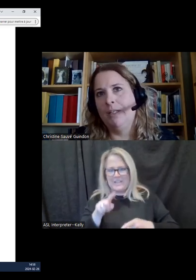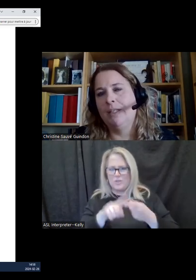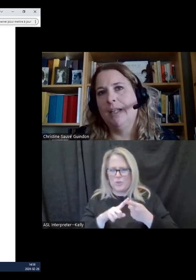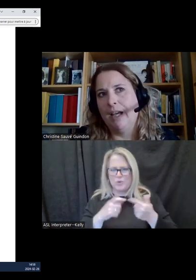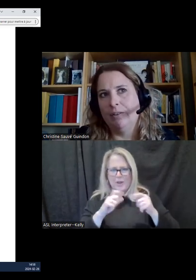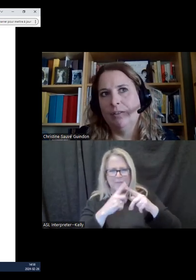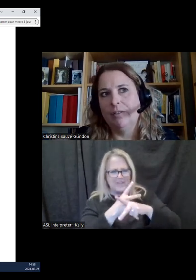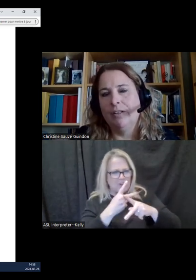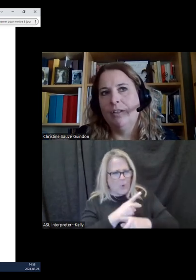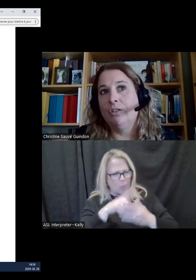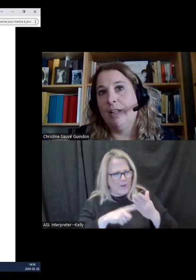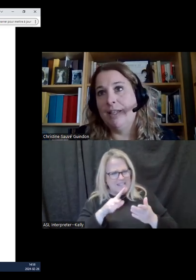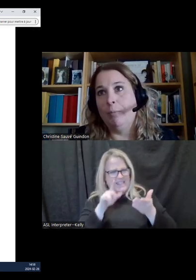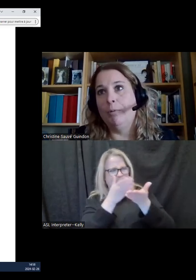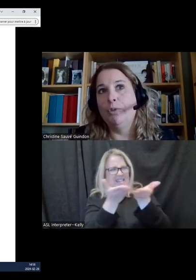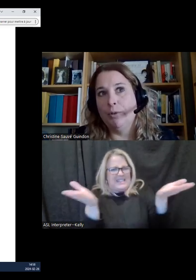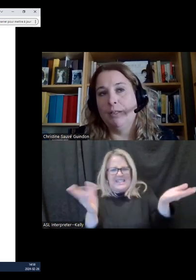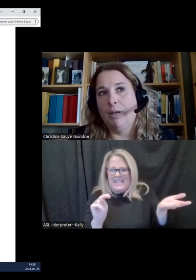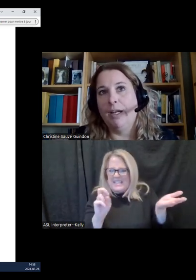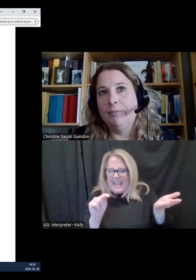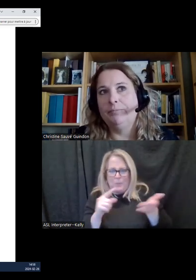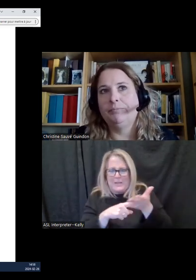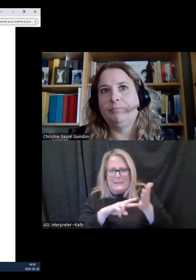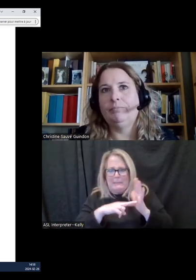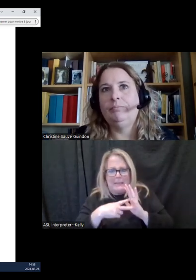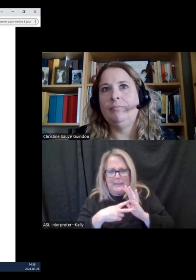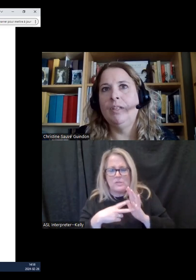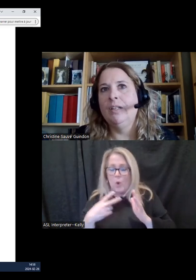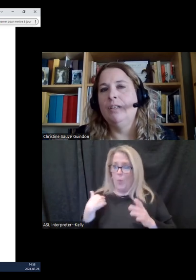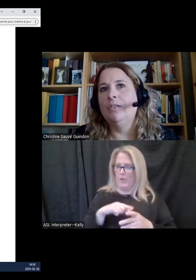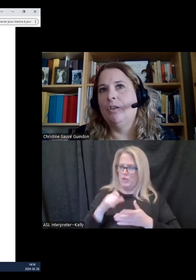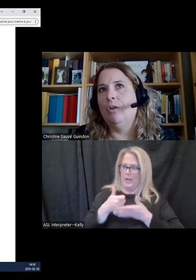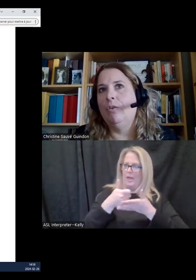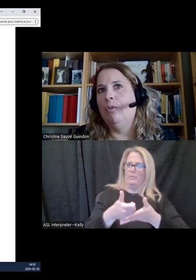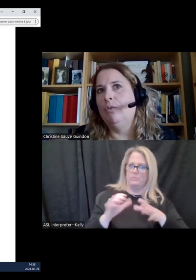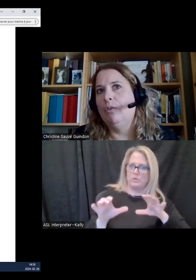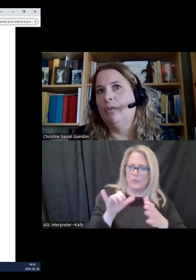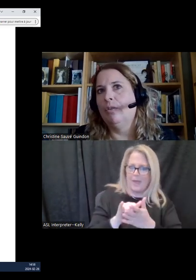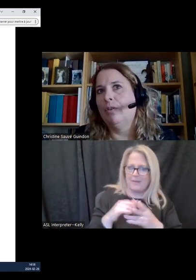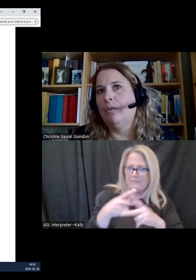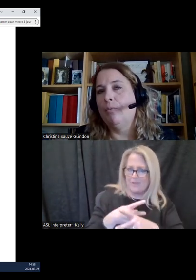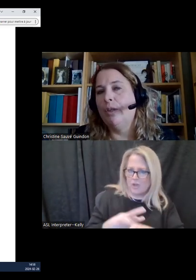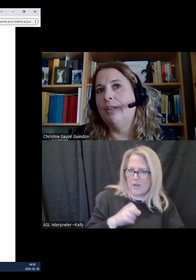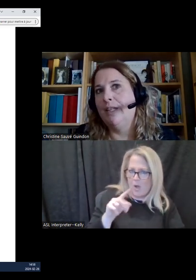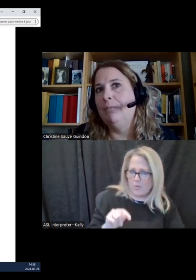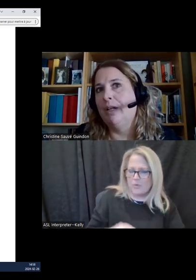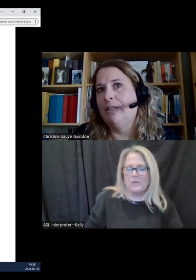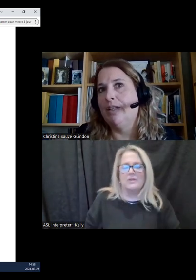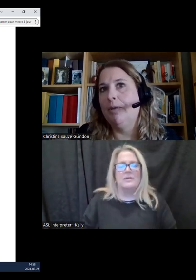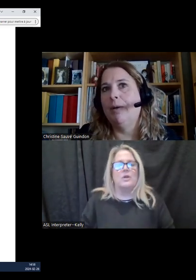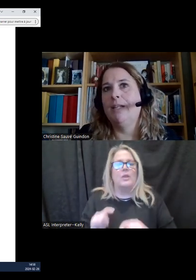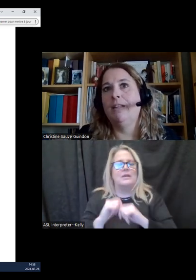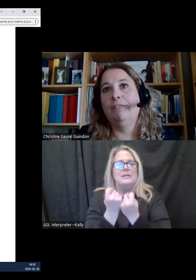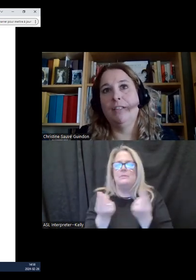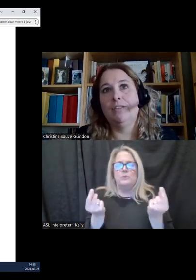puzzle pieces together. So let's help him do it, right? So what the team does